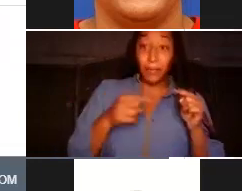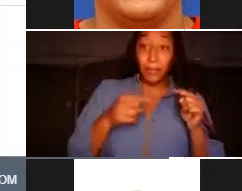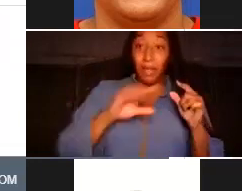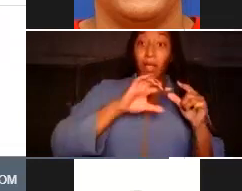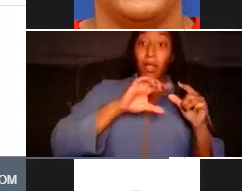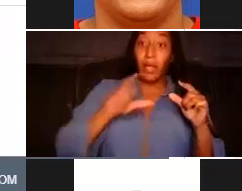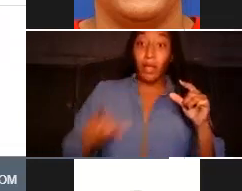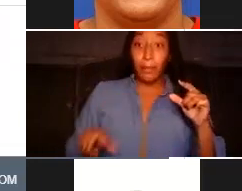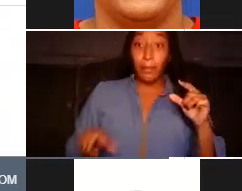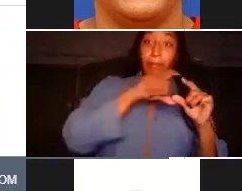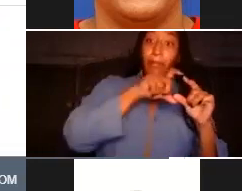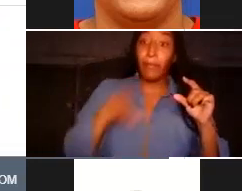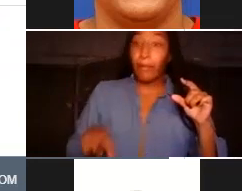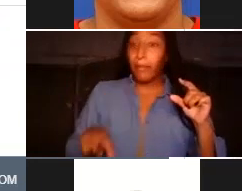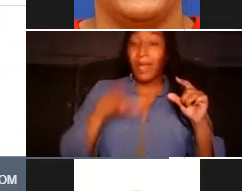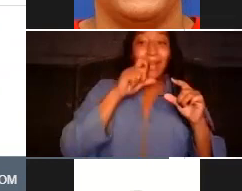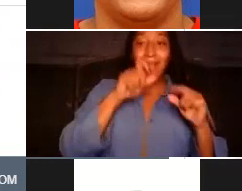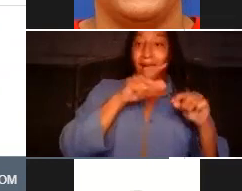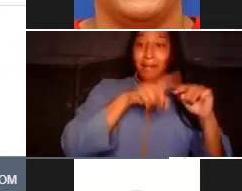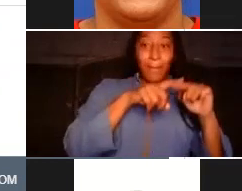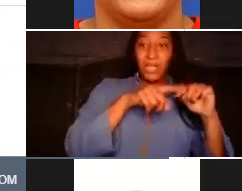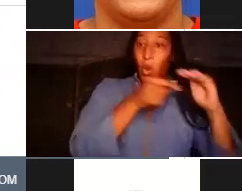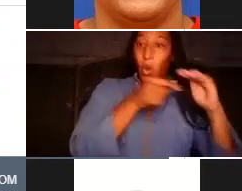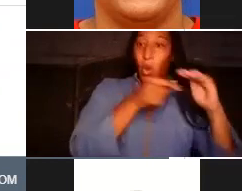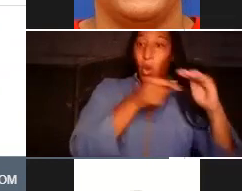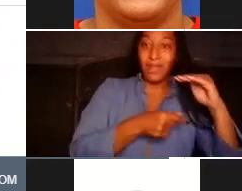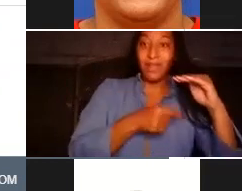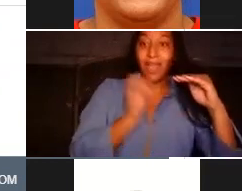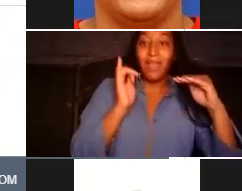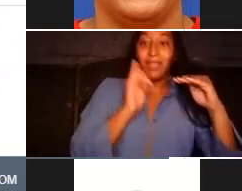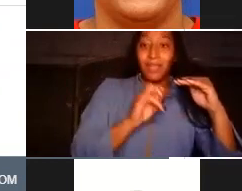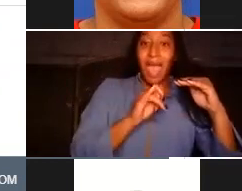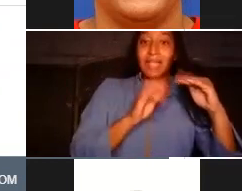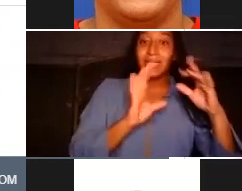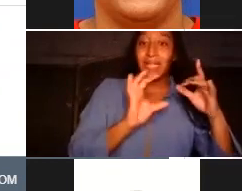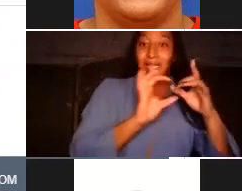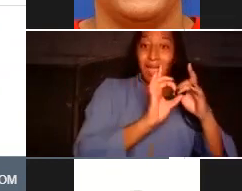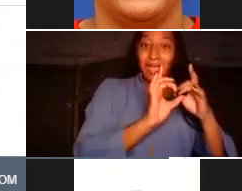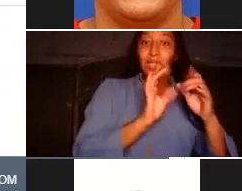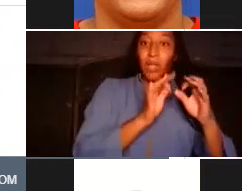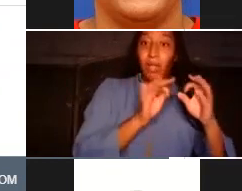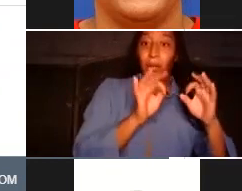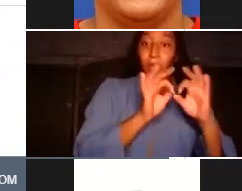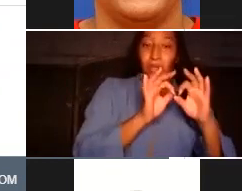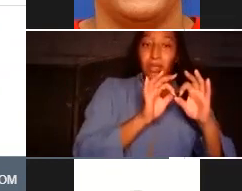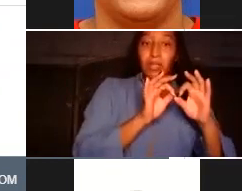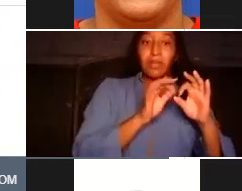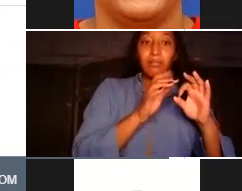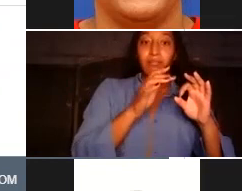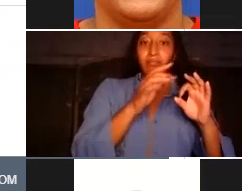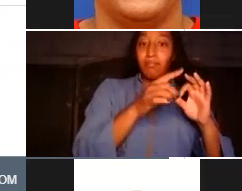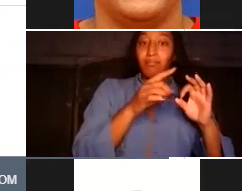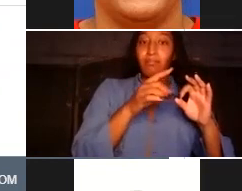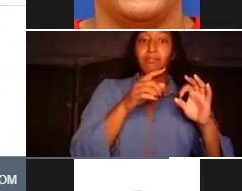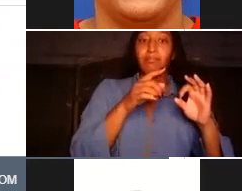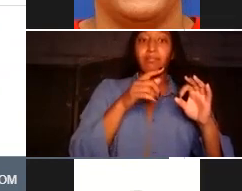as I mentioned, an object that's moving in a circle, it is very much